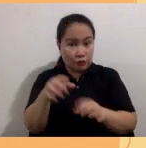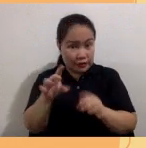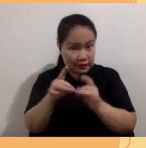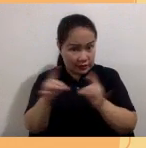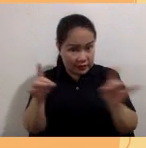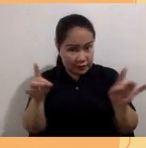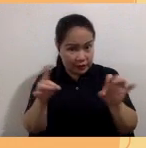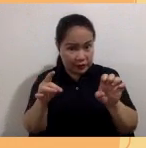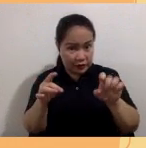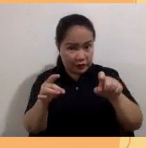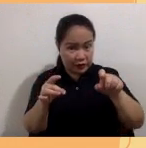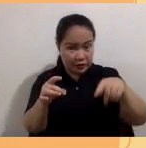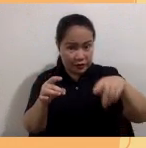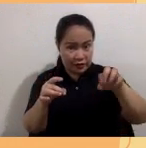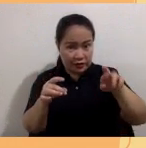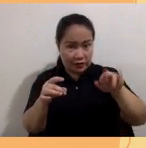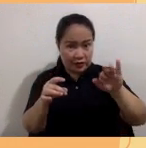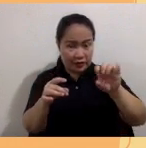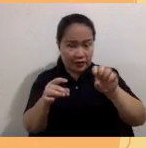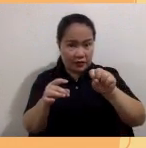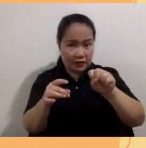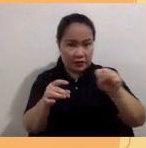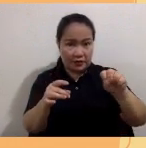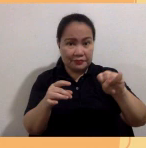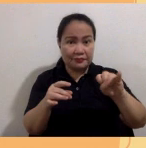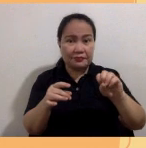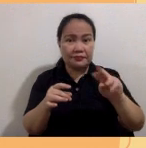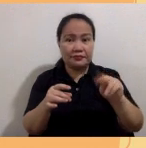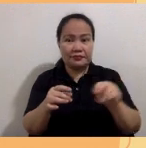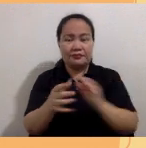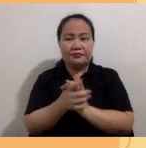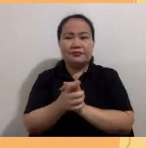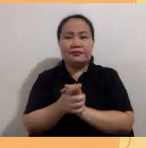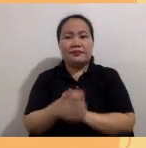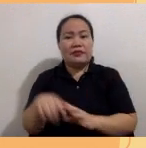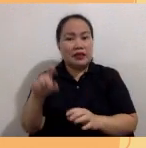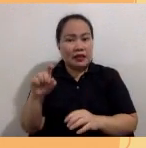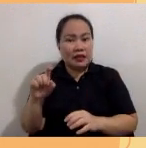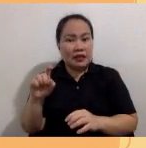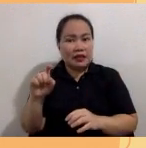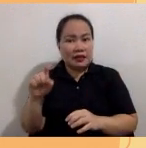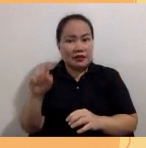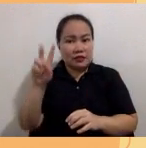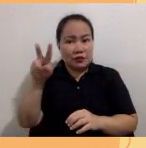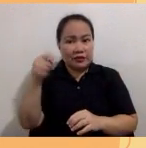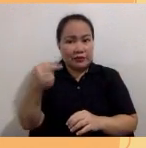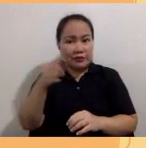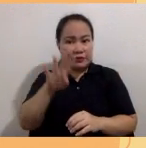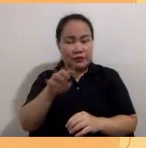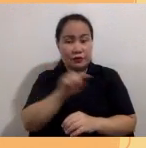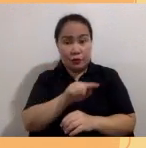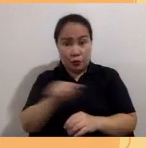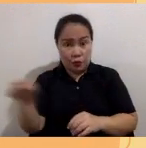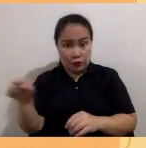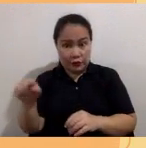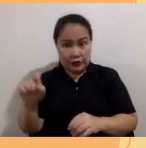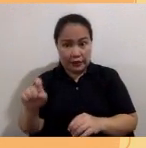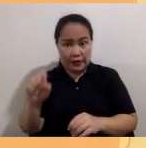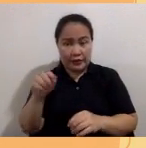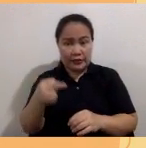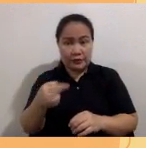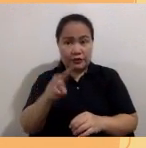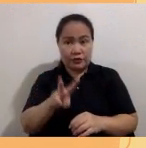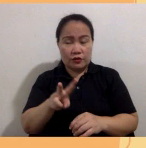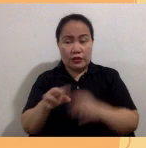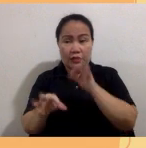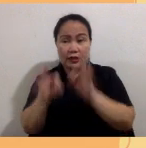ibig sabihin, x squared minus 4 all over x minus 2, kapag ang